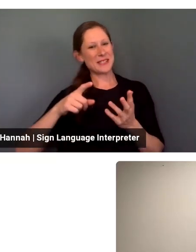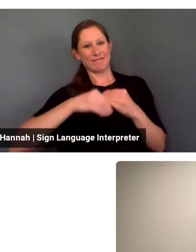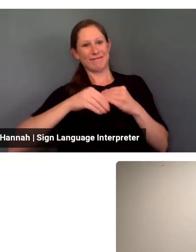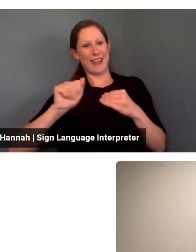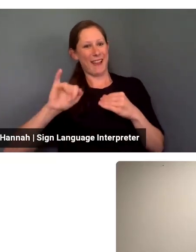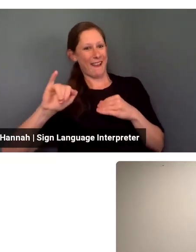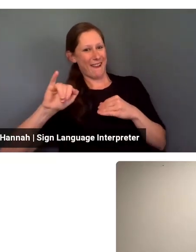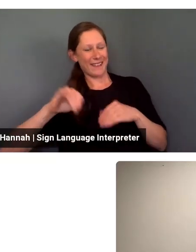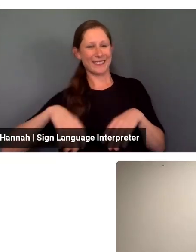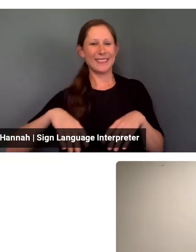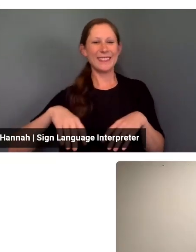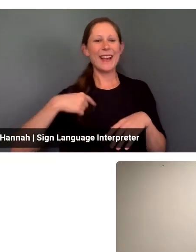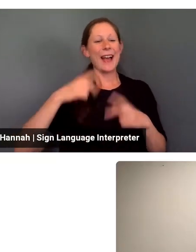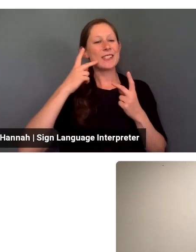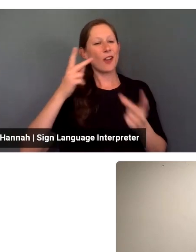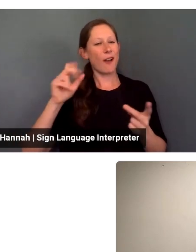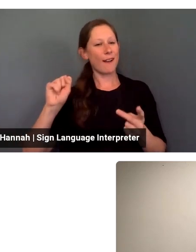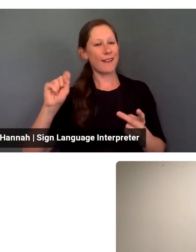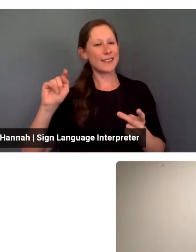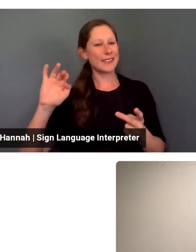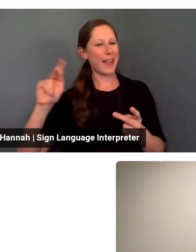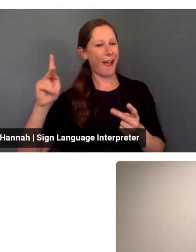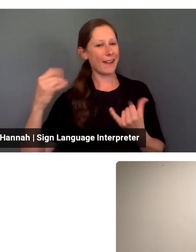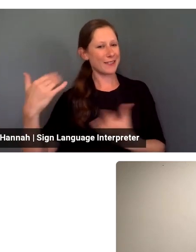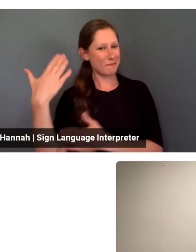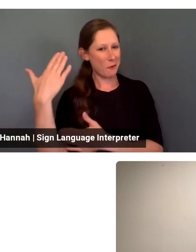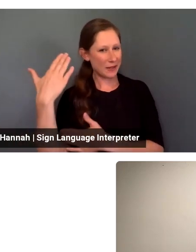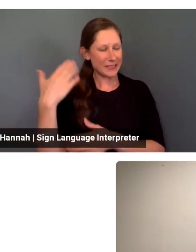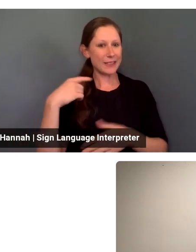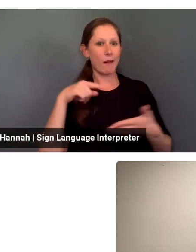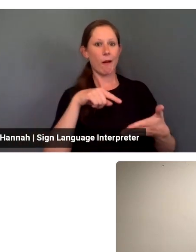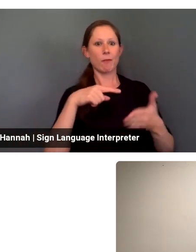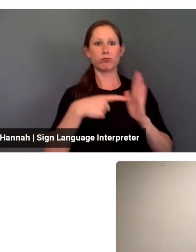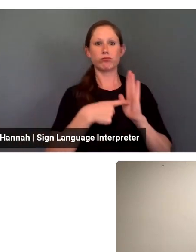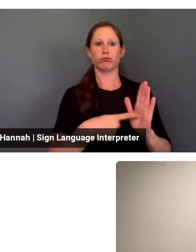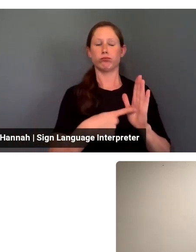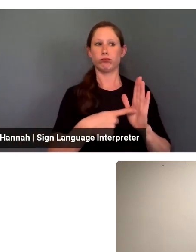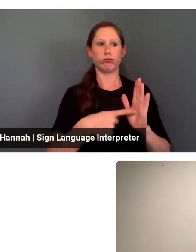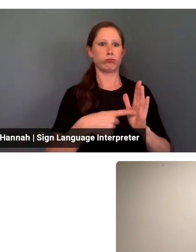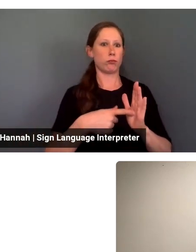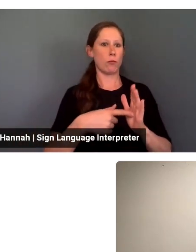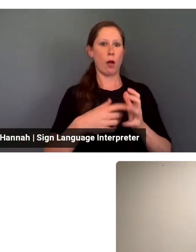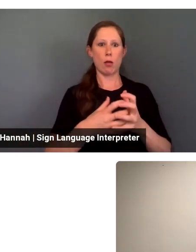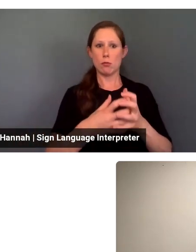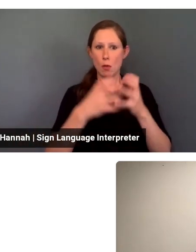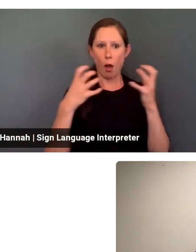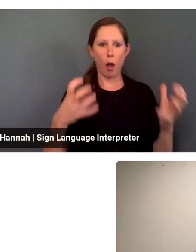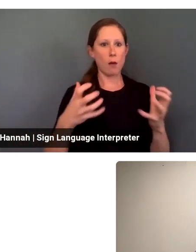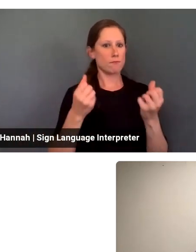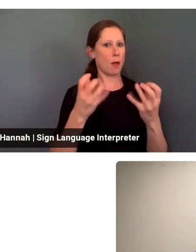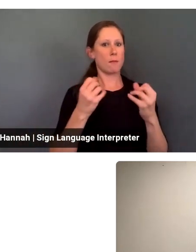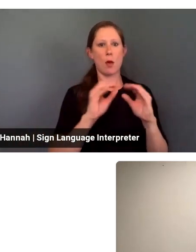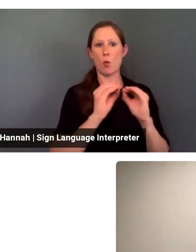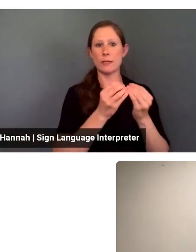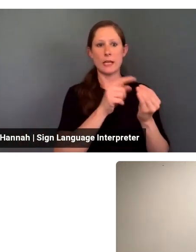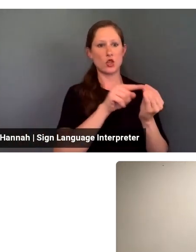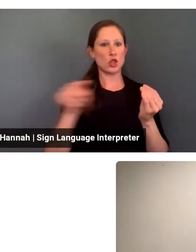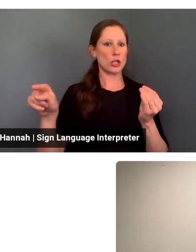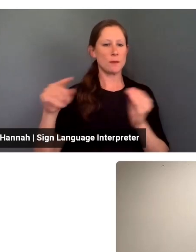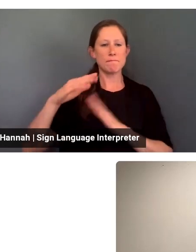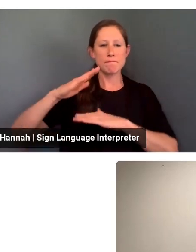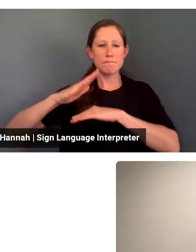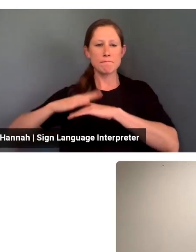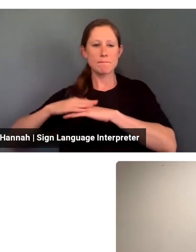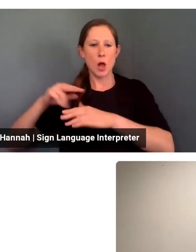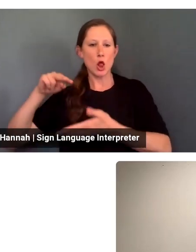stat earlier this morning that just showed like an overwhelming percentage of organizations are looking at least looking at